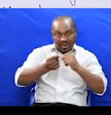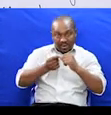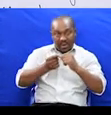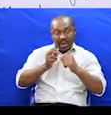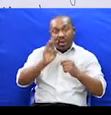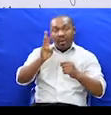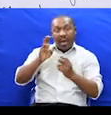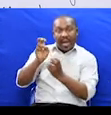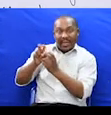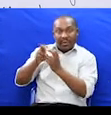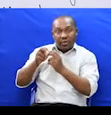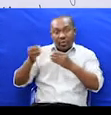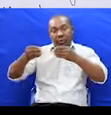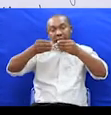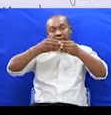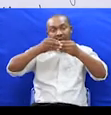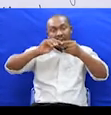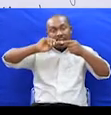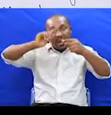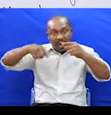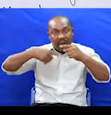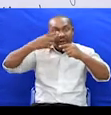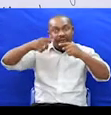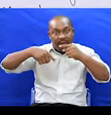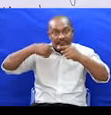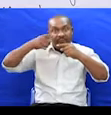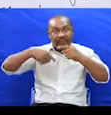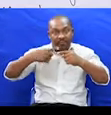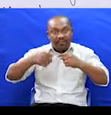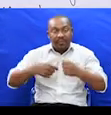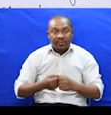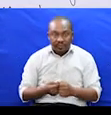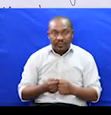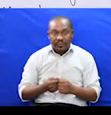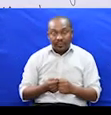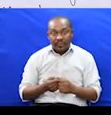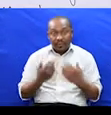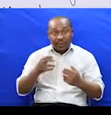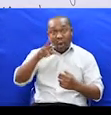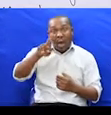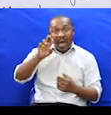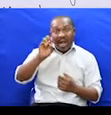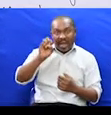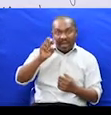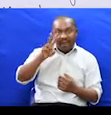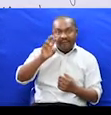revolve. It's okay? On which electron revolve. Electron revolve through